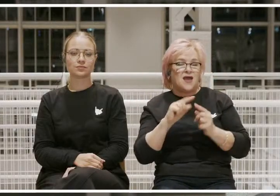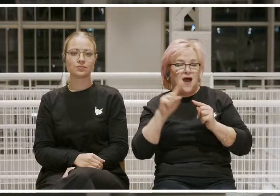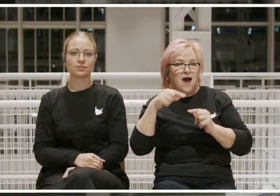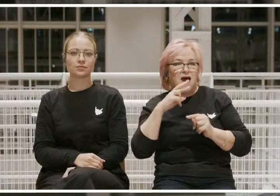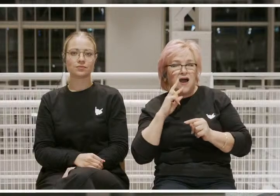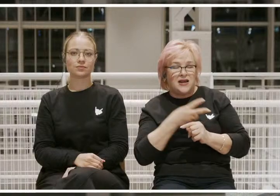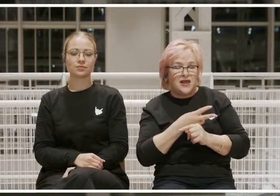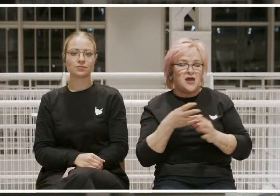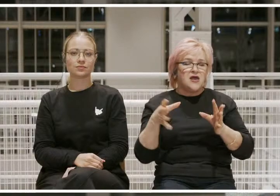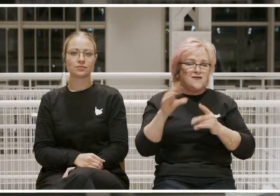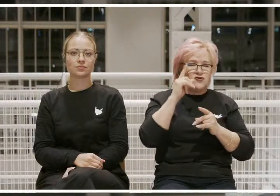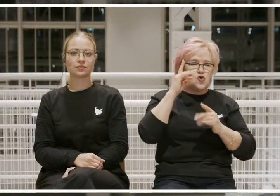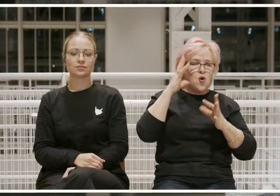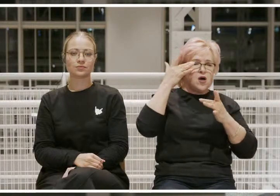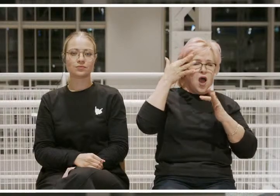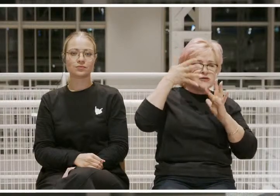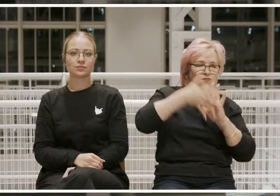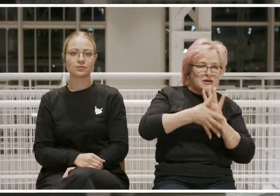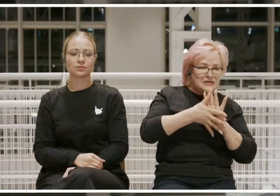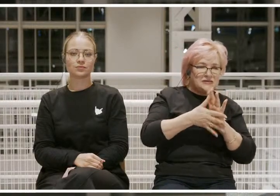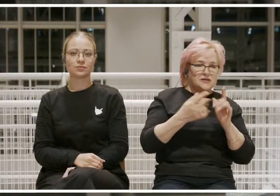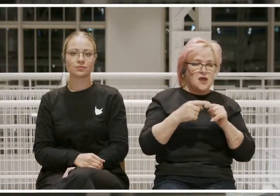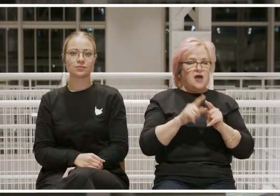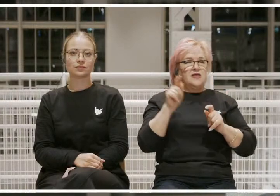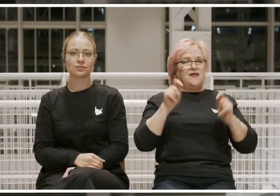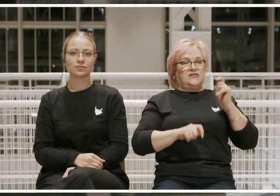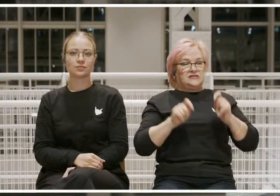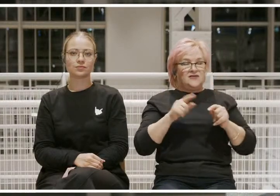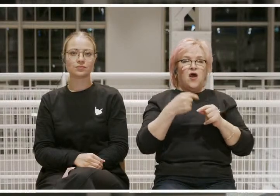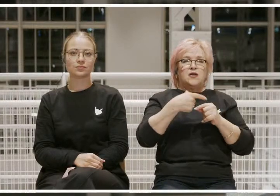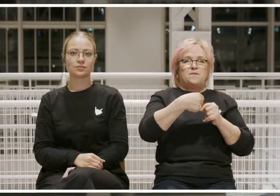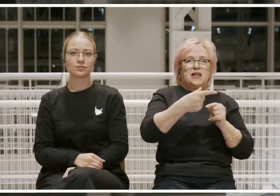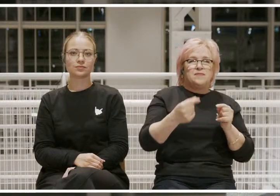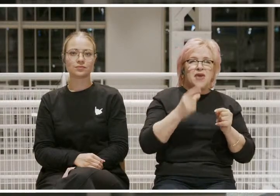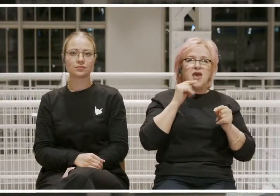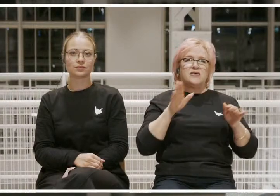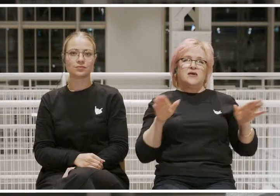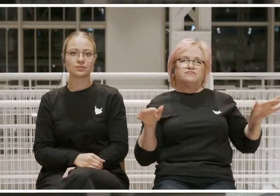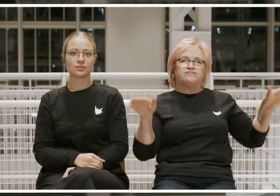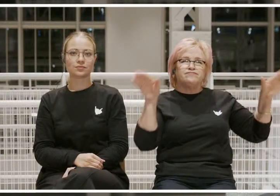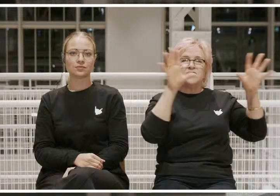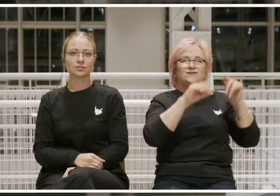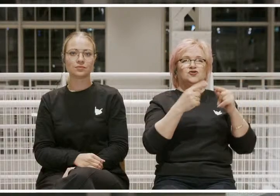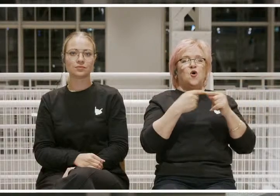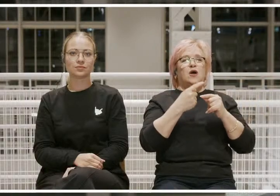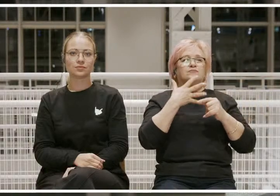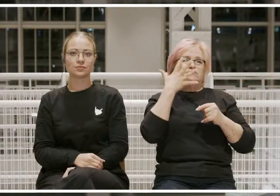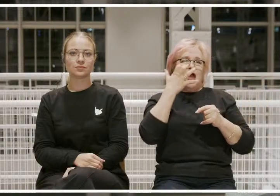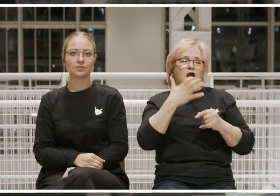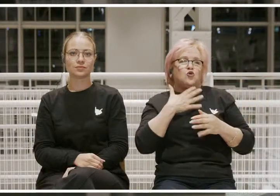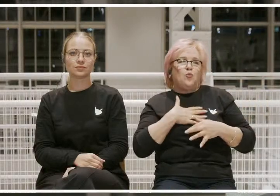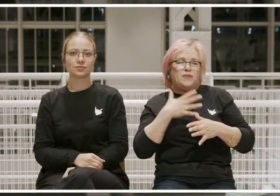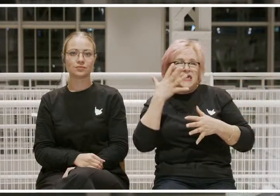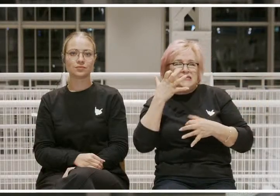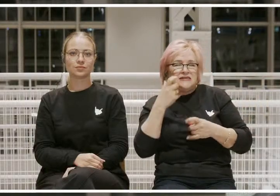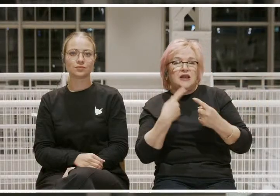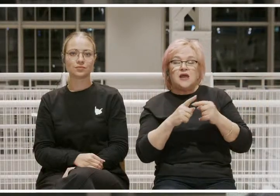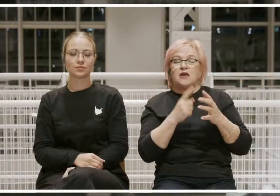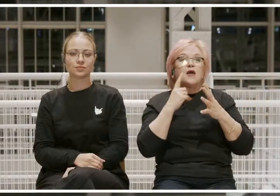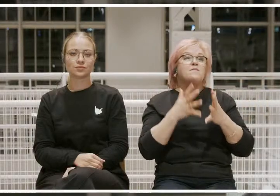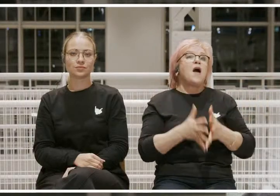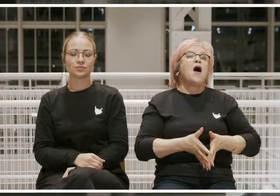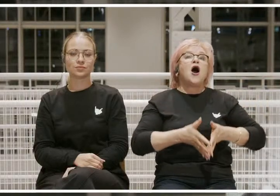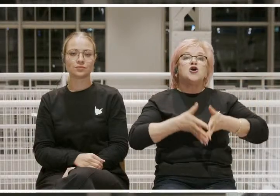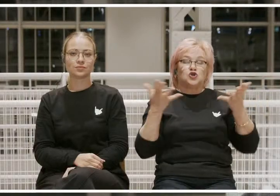Dumpling Festival and the bird watching, I really love that it's quite a big scale, as I said before, but also